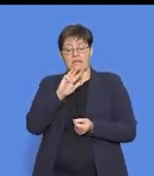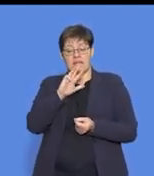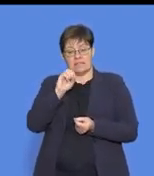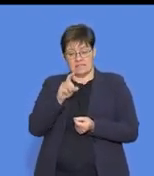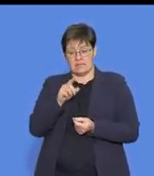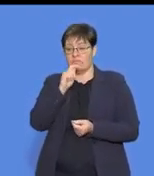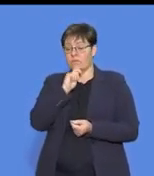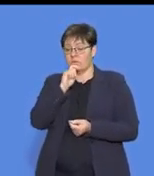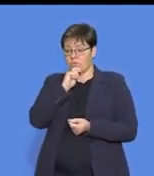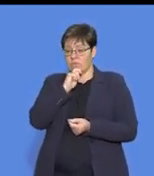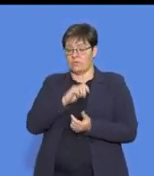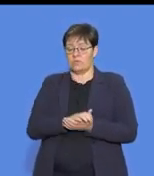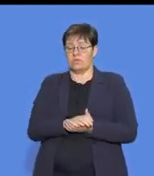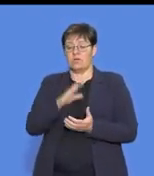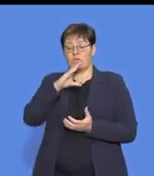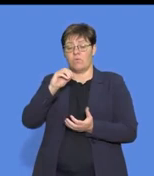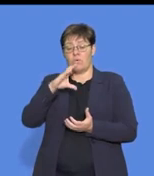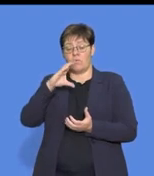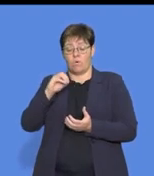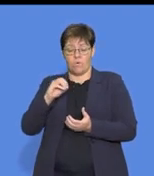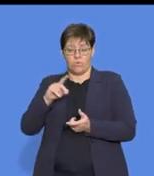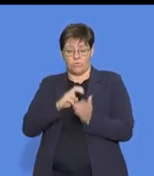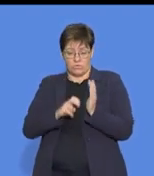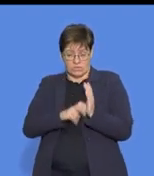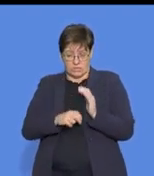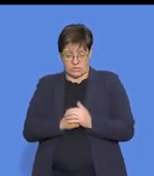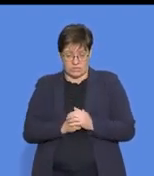90 here, we're probably going to end up using the co rule, or the